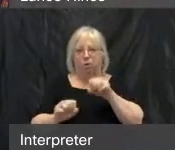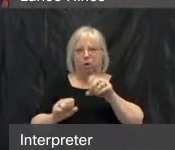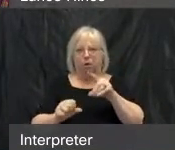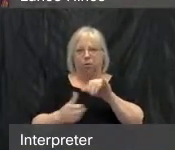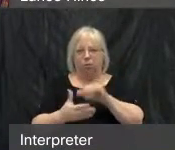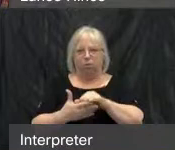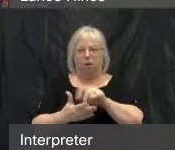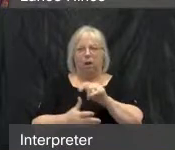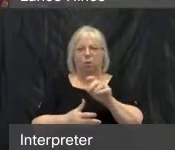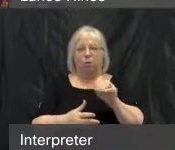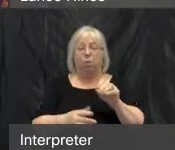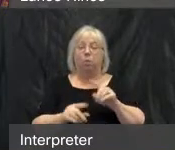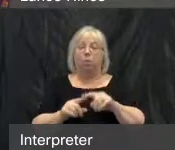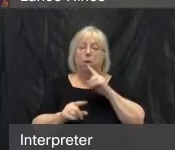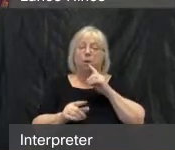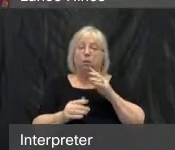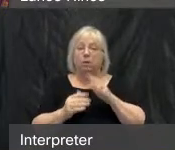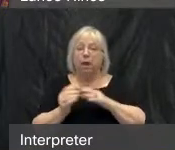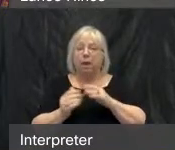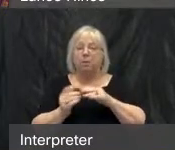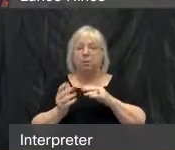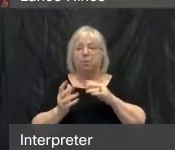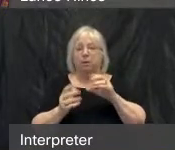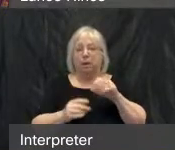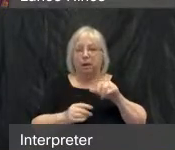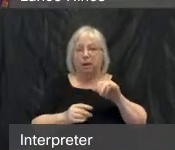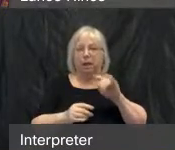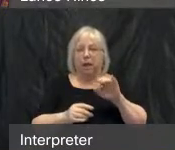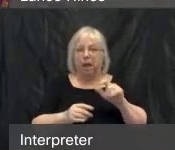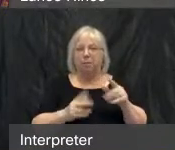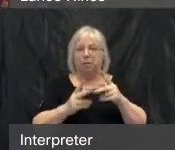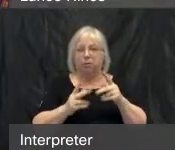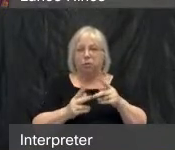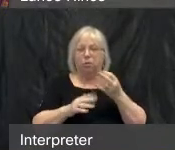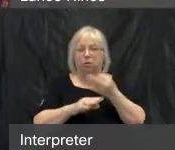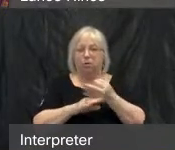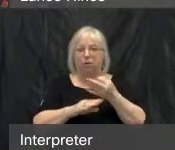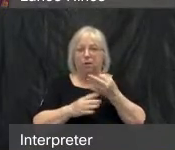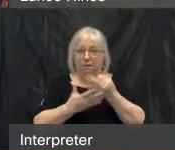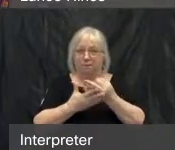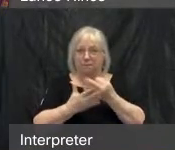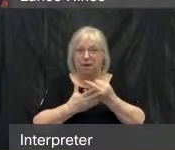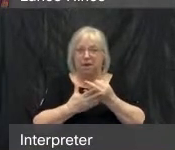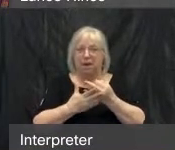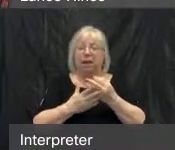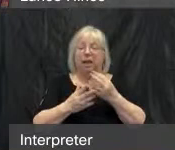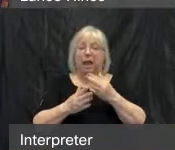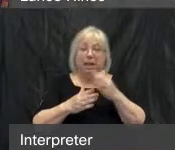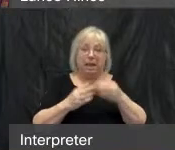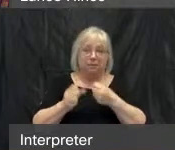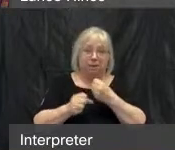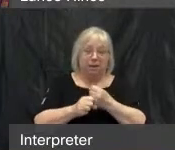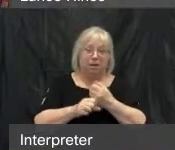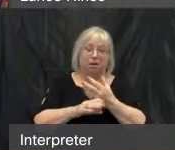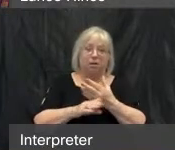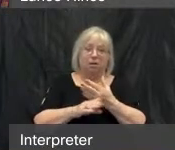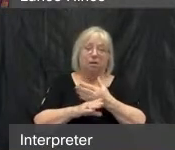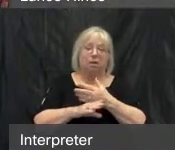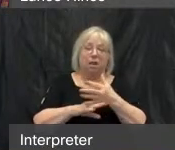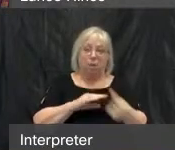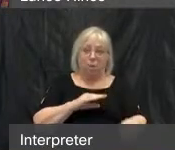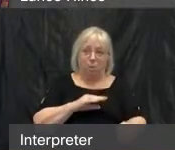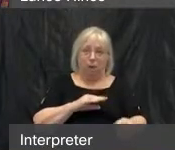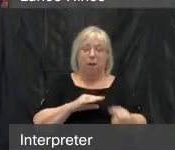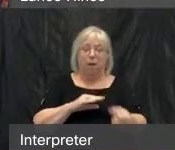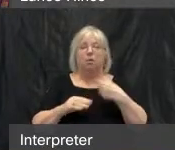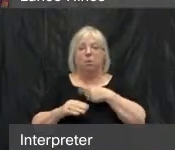that those capital sources of funding go away at the end of the year. So we have limited